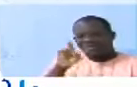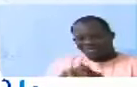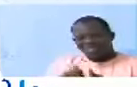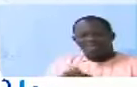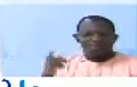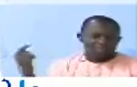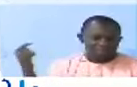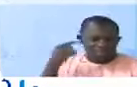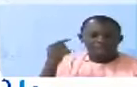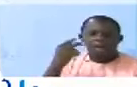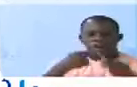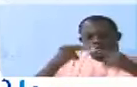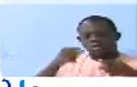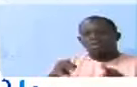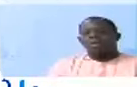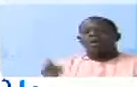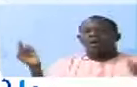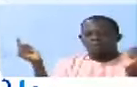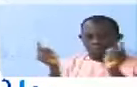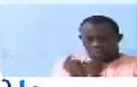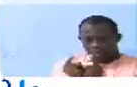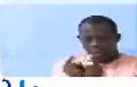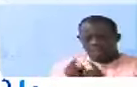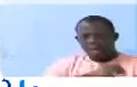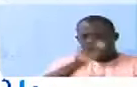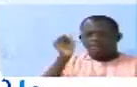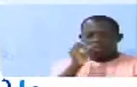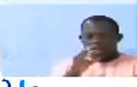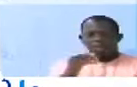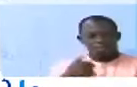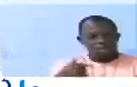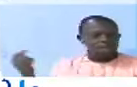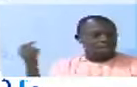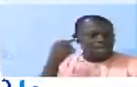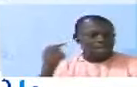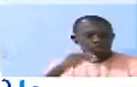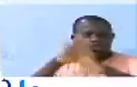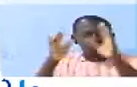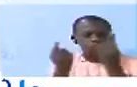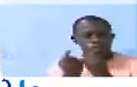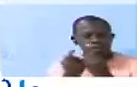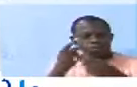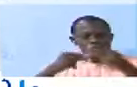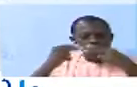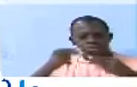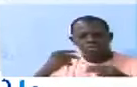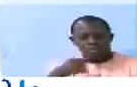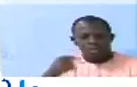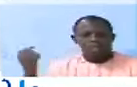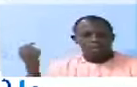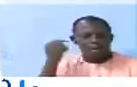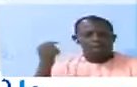news. He came back to me and said, well, I've had some news.